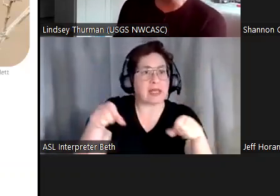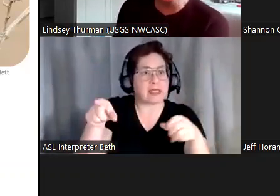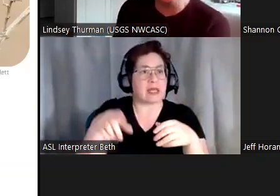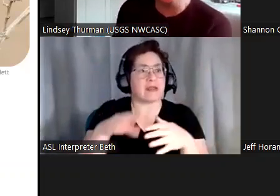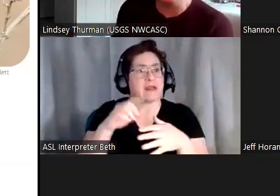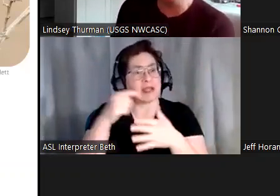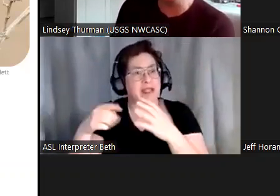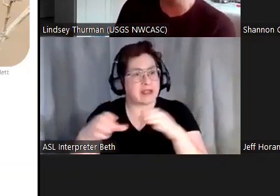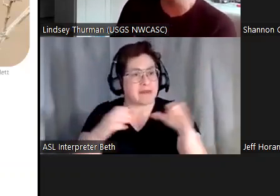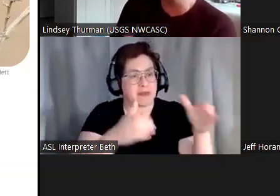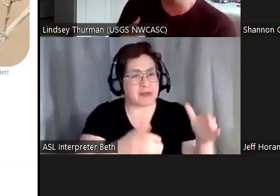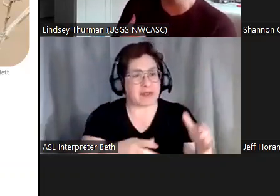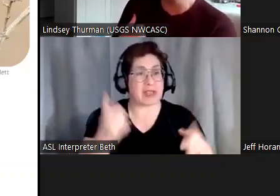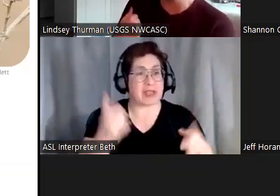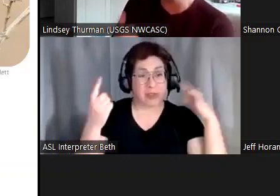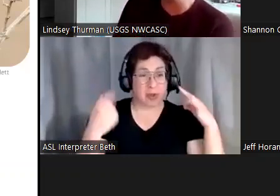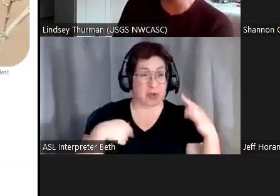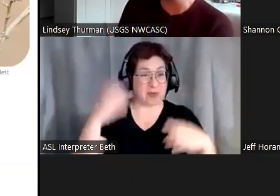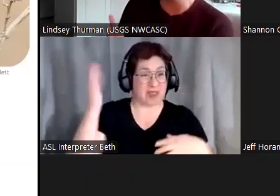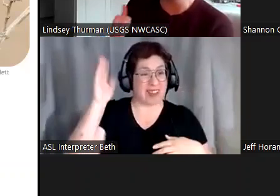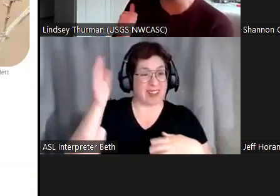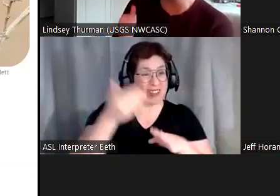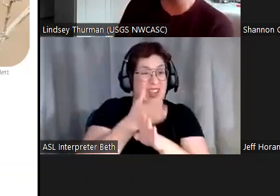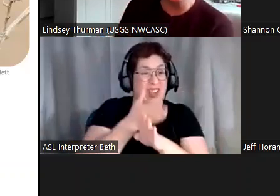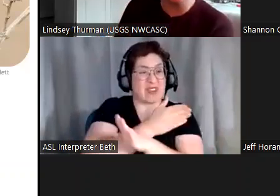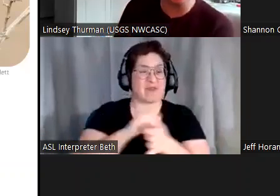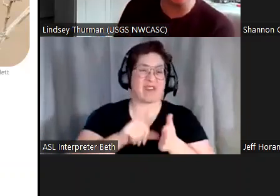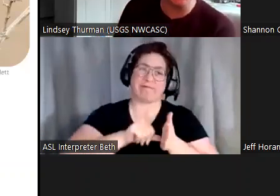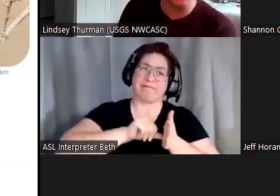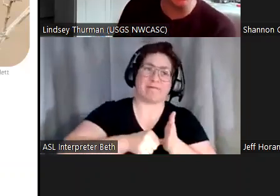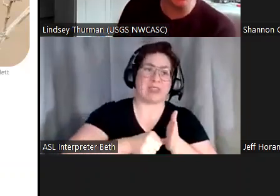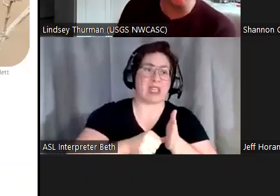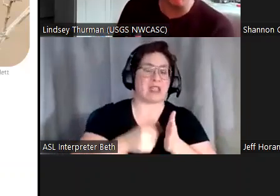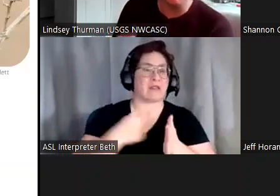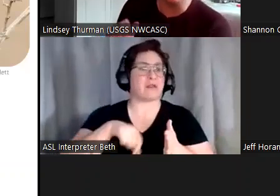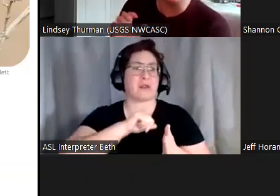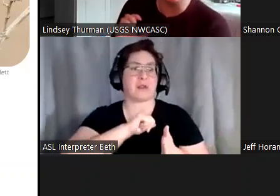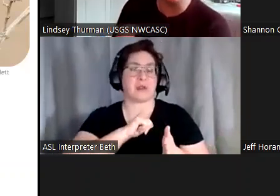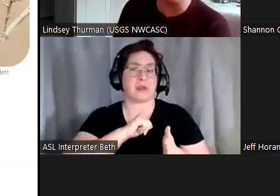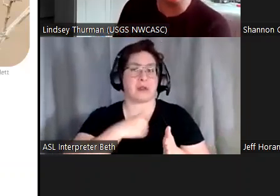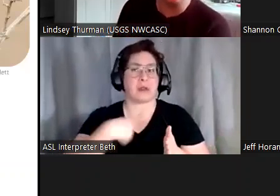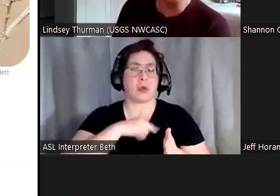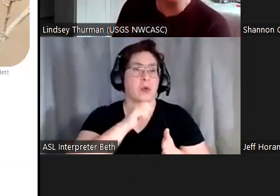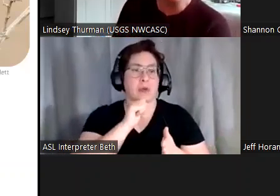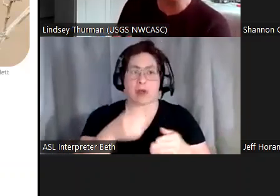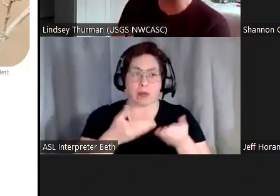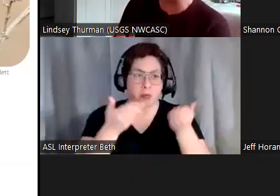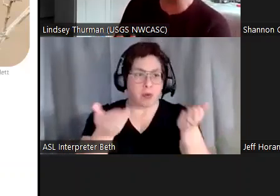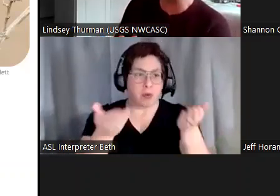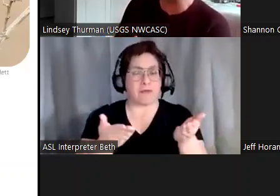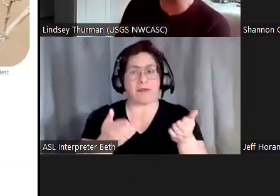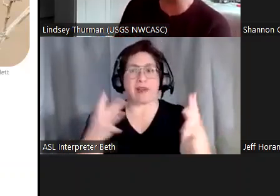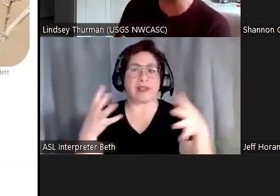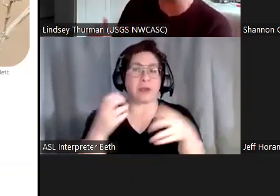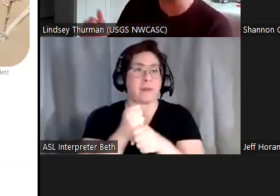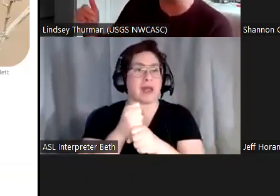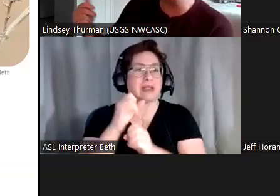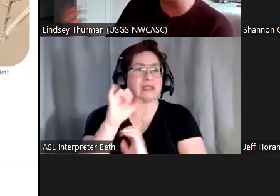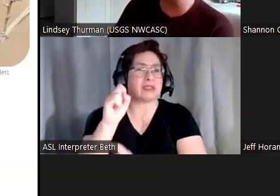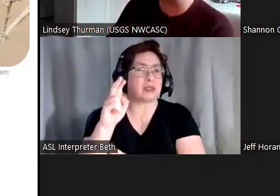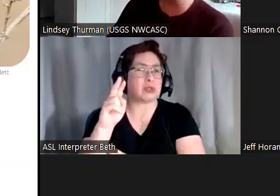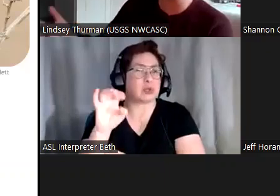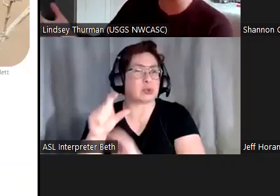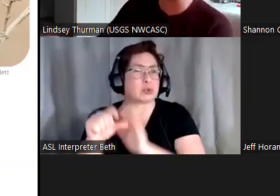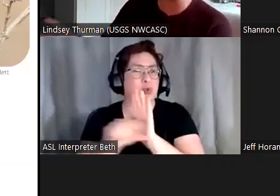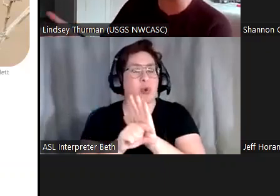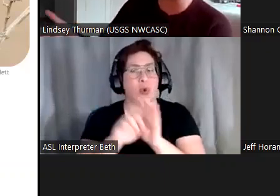a talk like this before, you'll know that I emphasize that we do not provide a composite score of AC, because when we